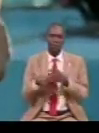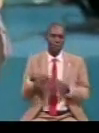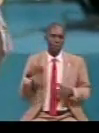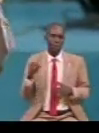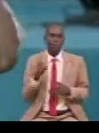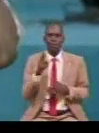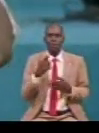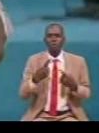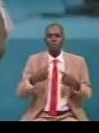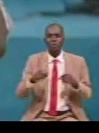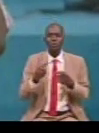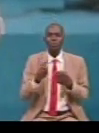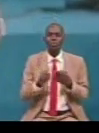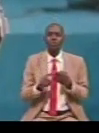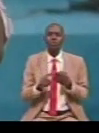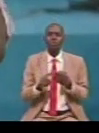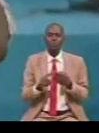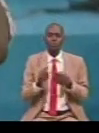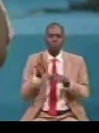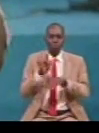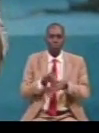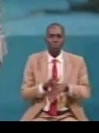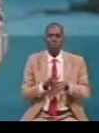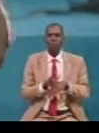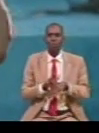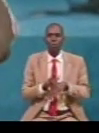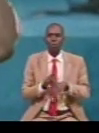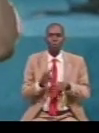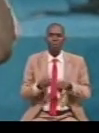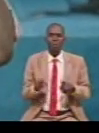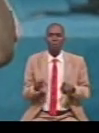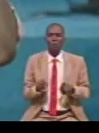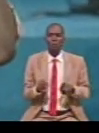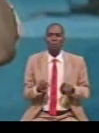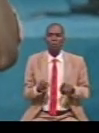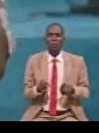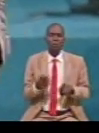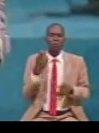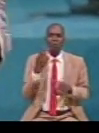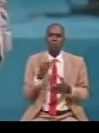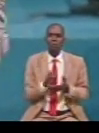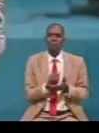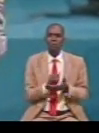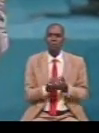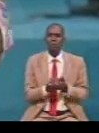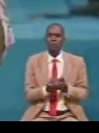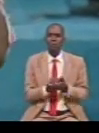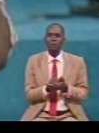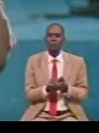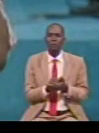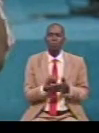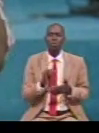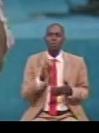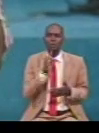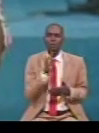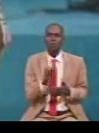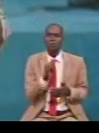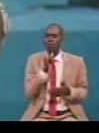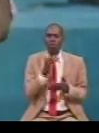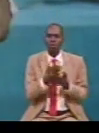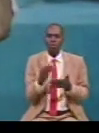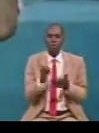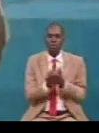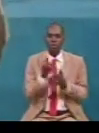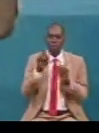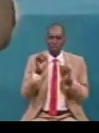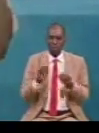tried to touch. But I couldn't feel anything tangible that I could touch.